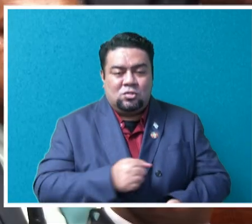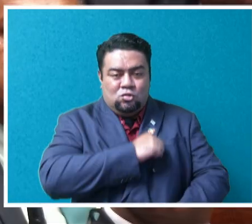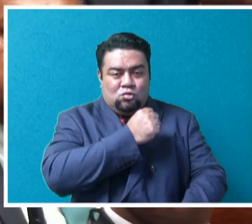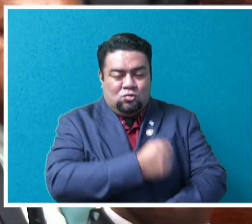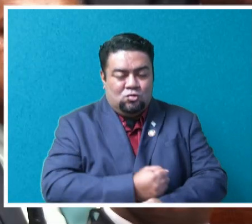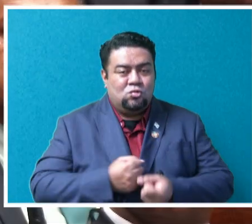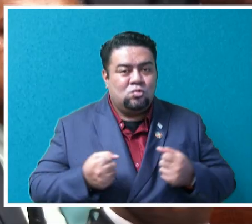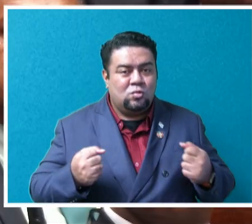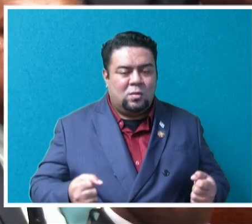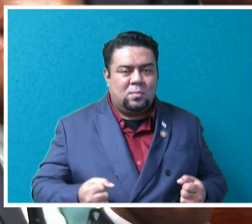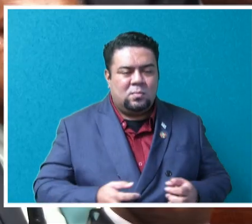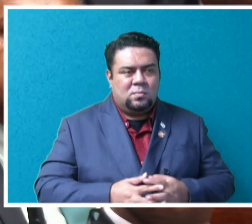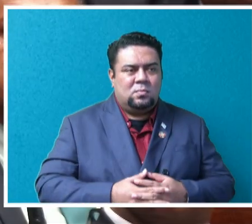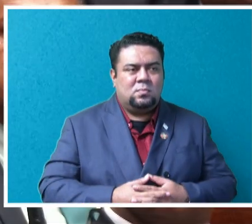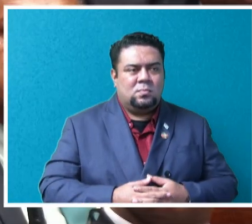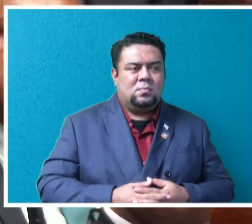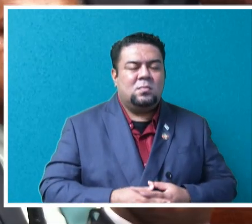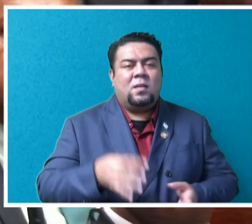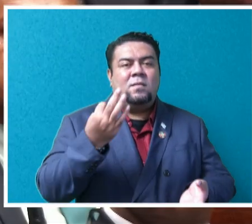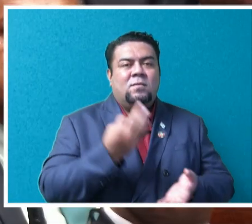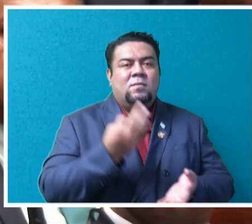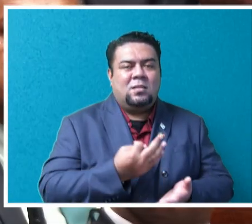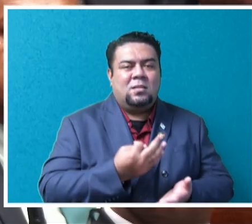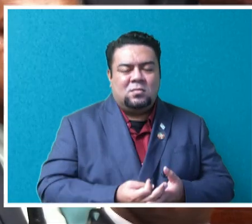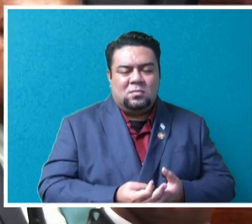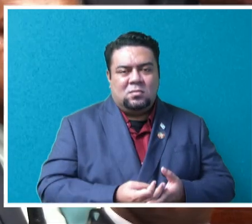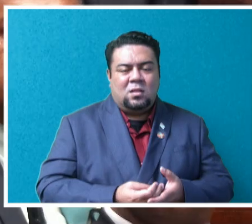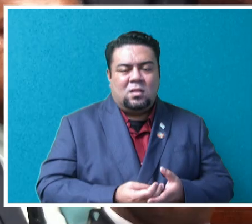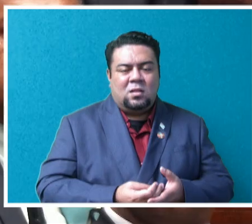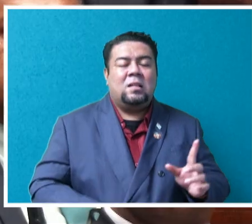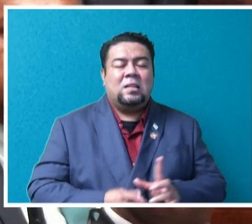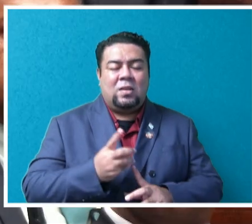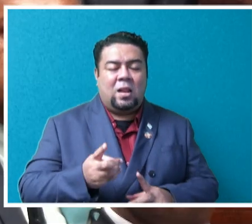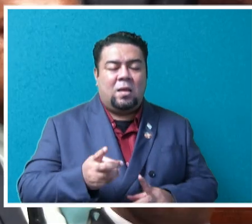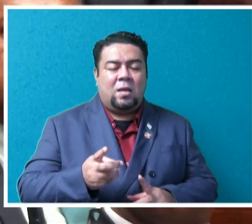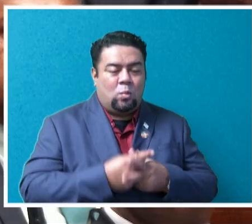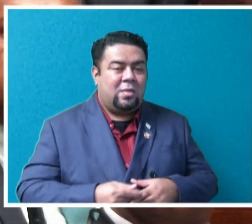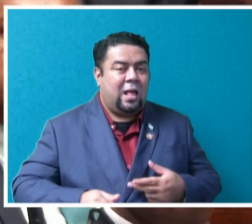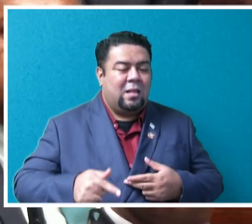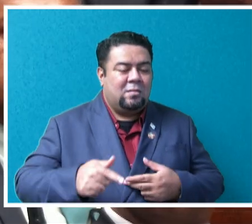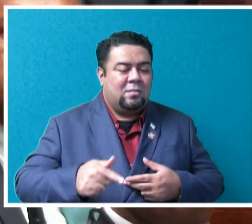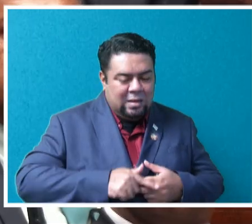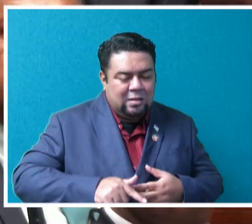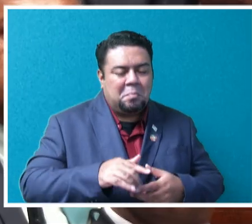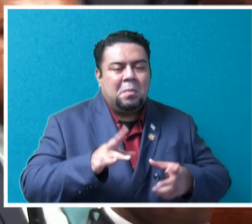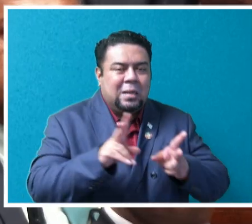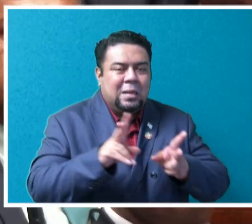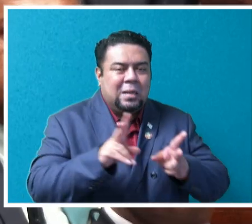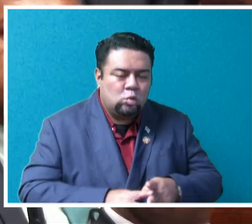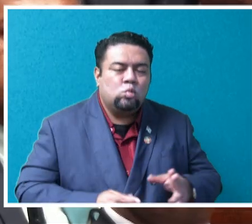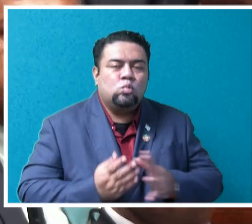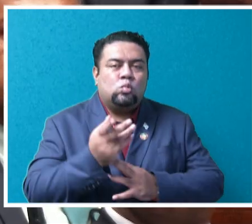a more bankable financing mechanism developed with lending partners. Through this